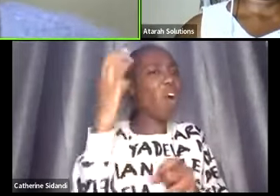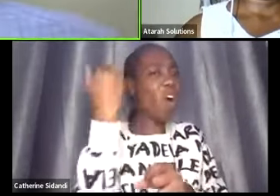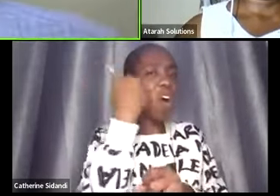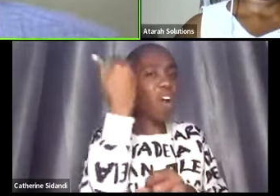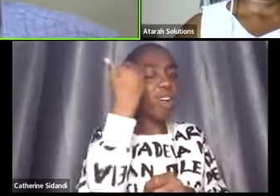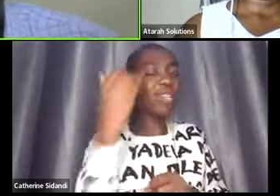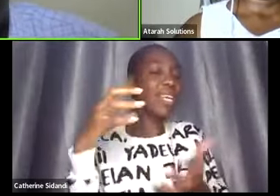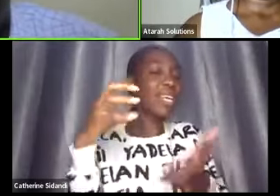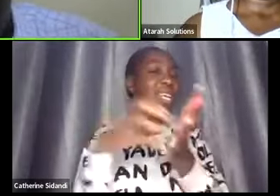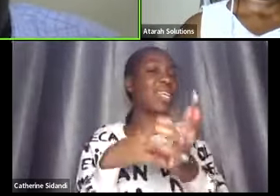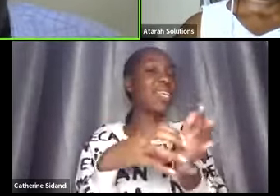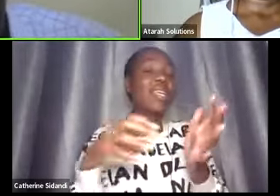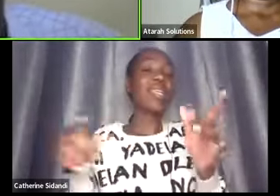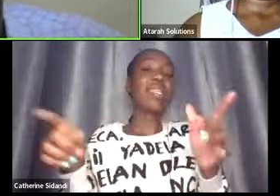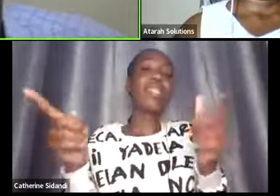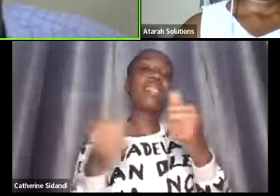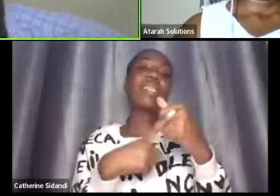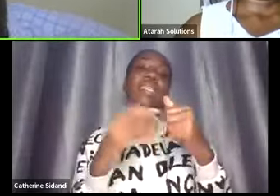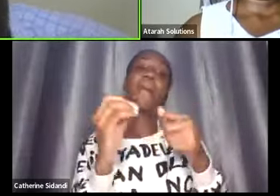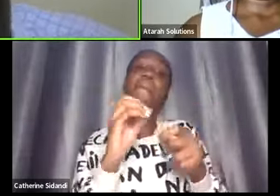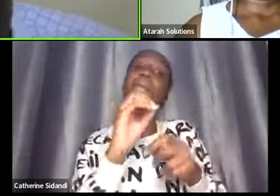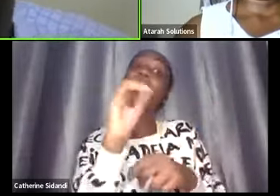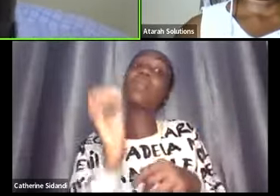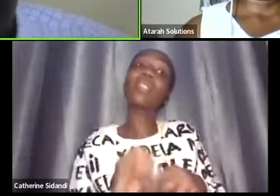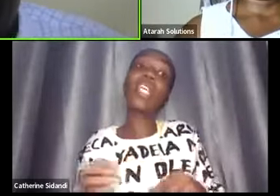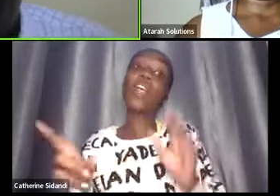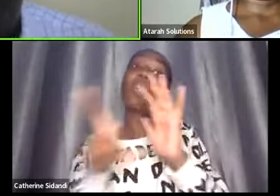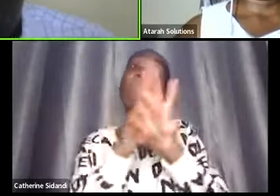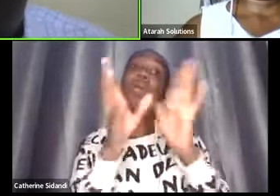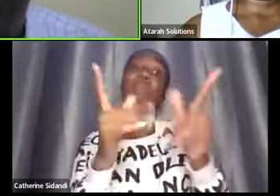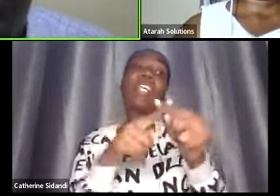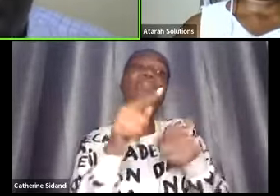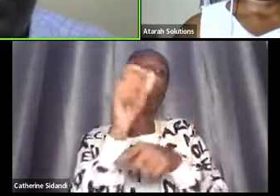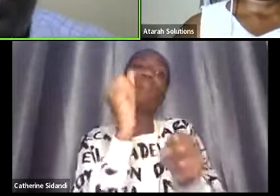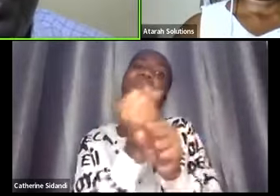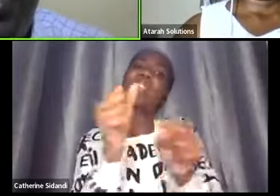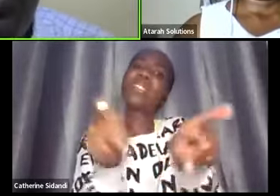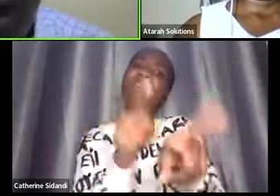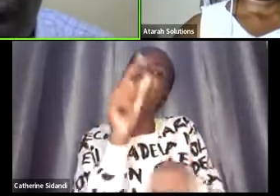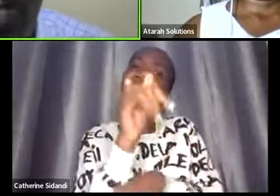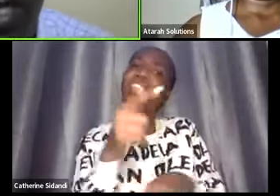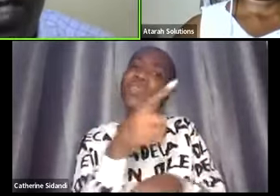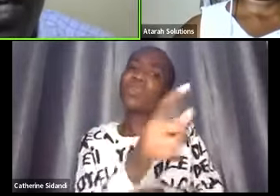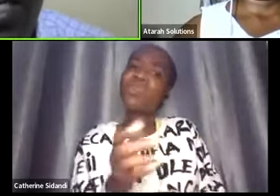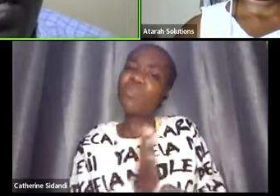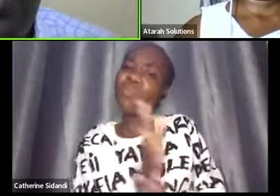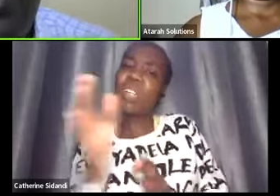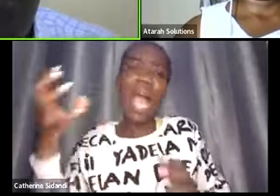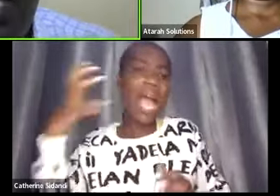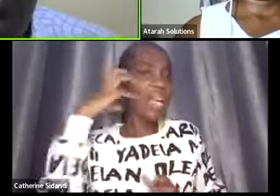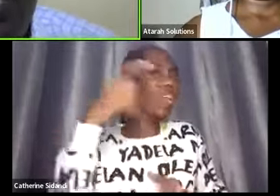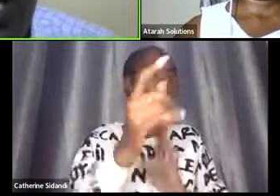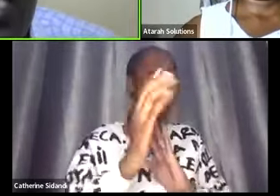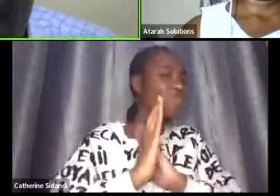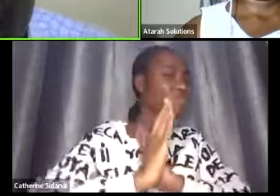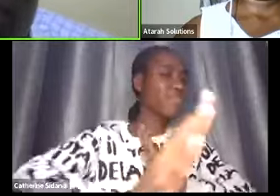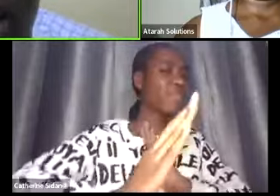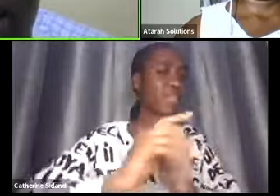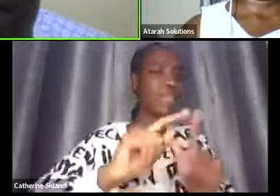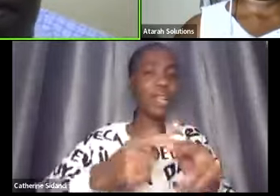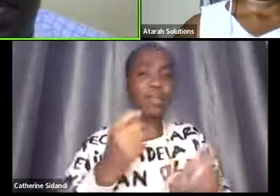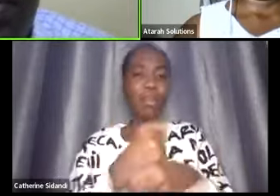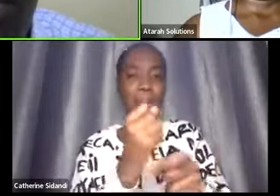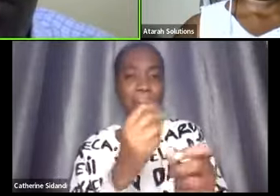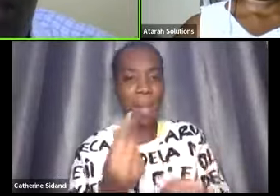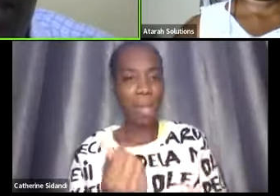non-lawyers. So you can do that together with what you are doing. So you want to disrupt your career. Get on track and start making money and enjoy your